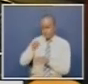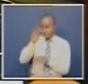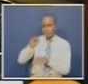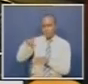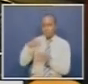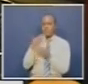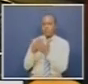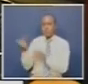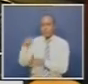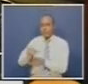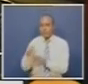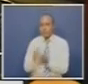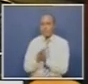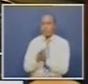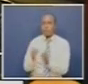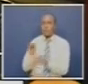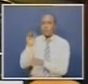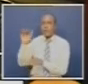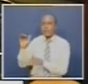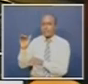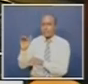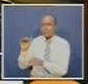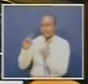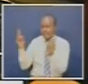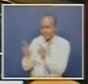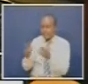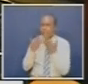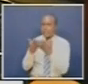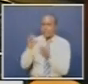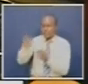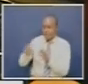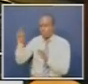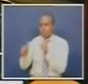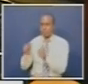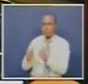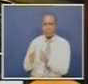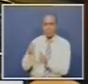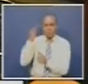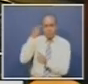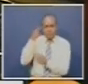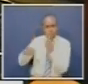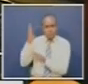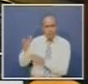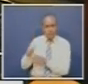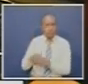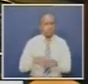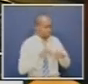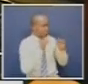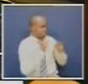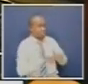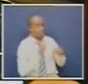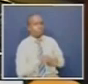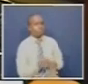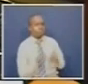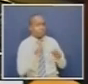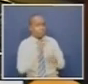you so much both for making time for us. I'll ask you that question with a very brief response, yes or no. Do you think they're going to hold until 2017? Cord? It's possible. It's possible. Yeah, you